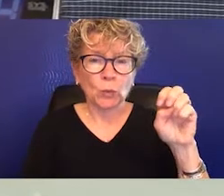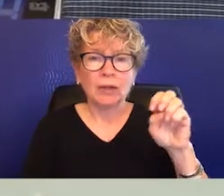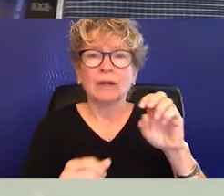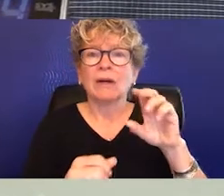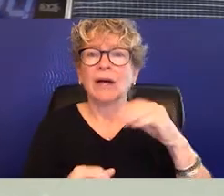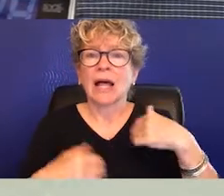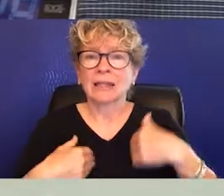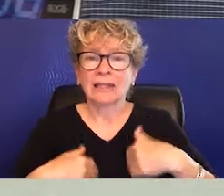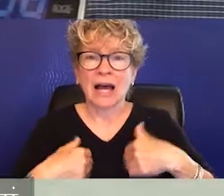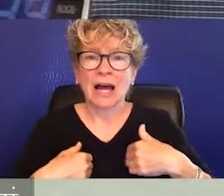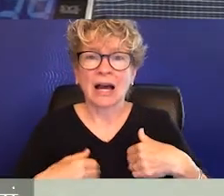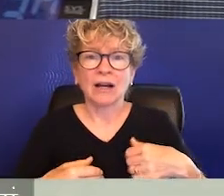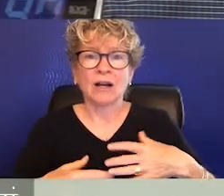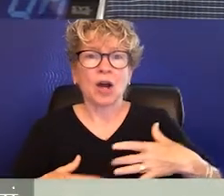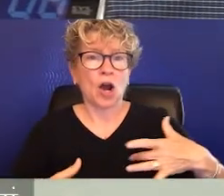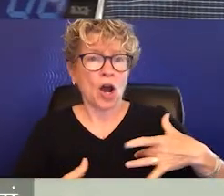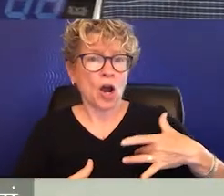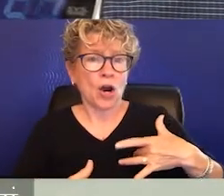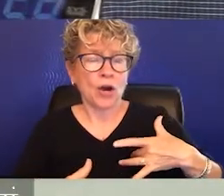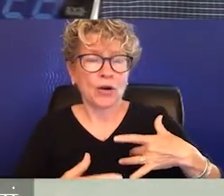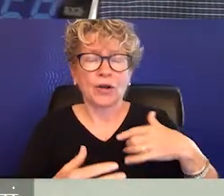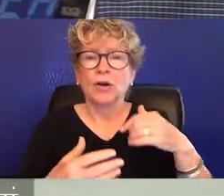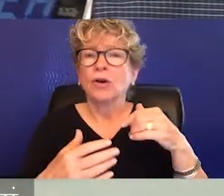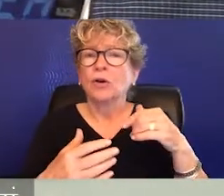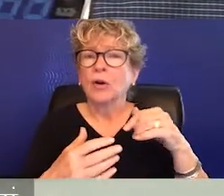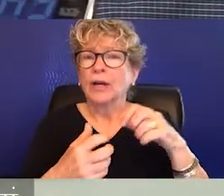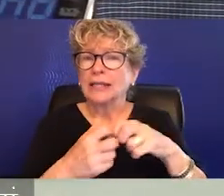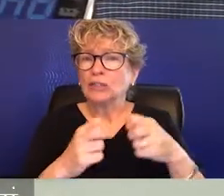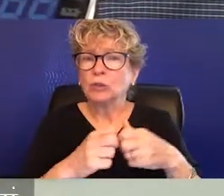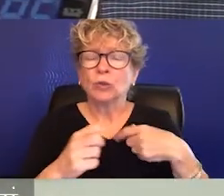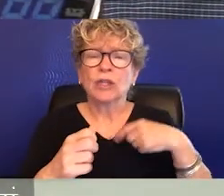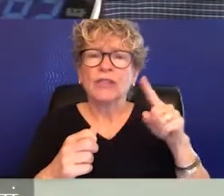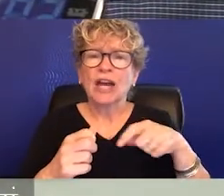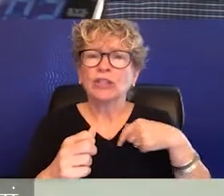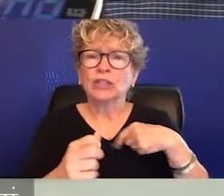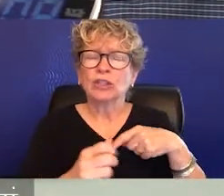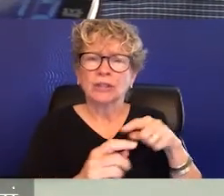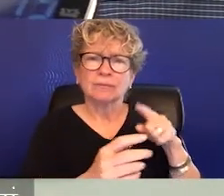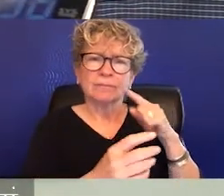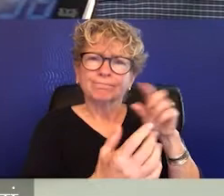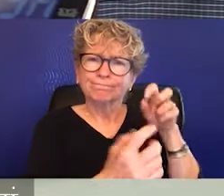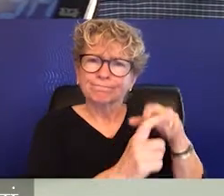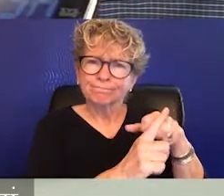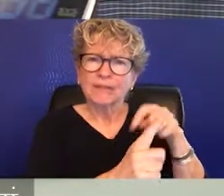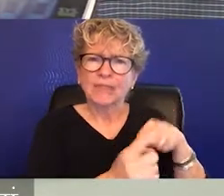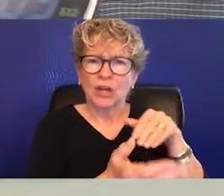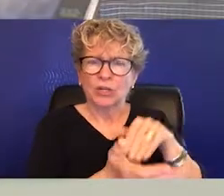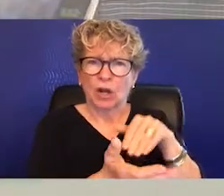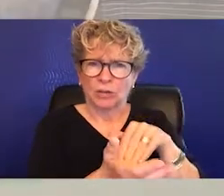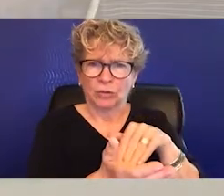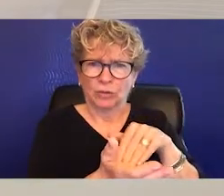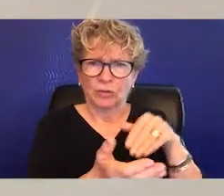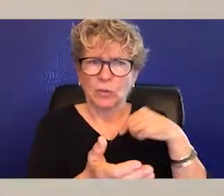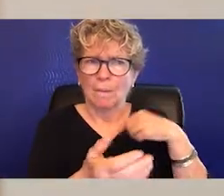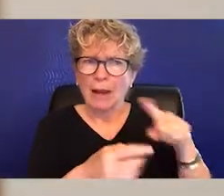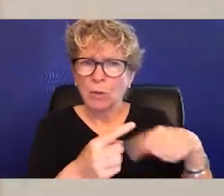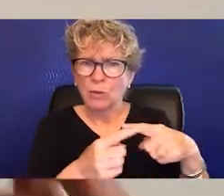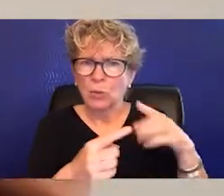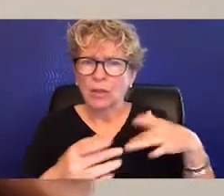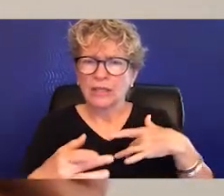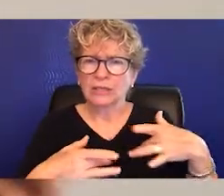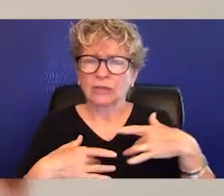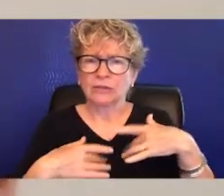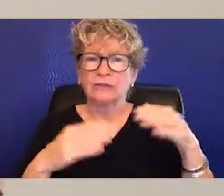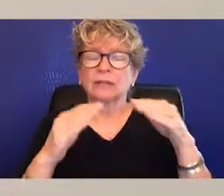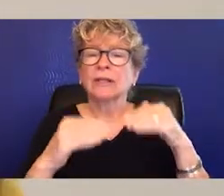issues, and lung diseases, should consult with their physician about their unique safety considerations or concerns. Even though